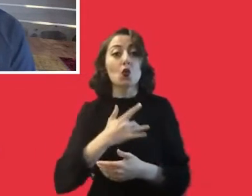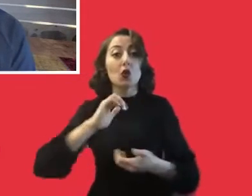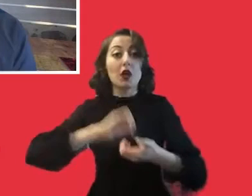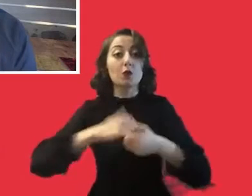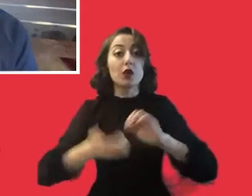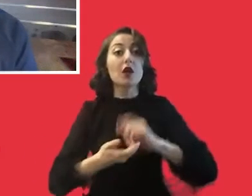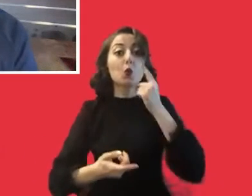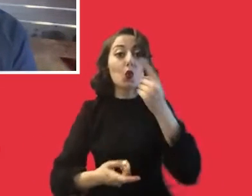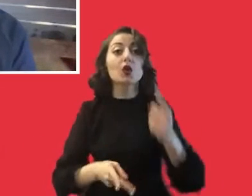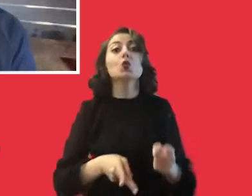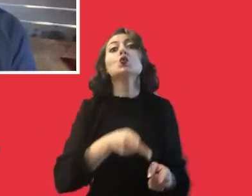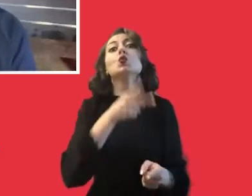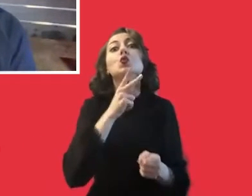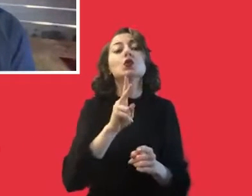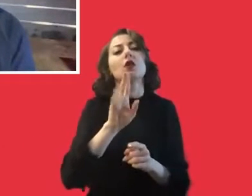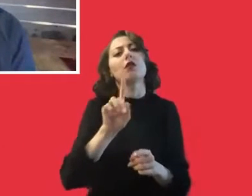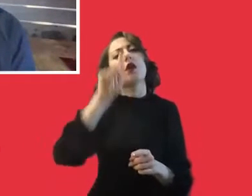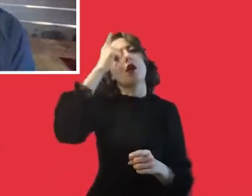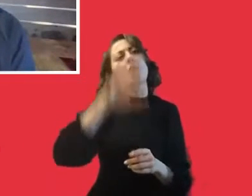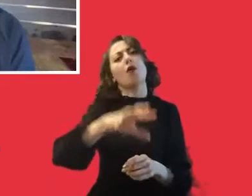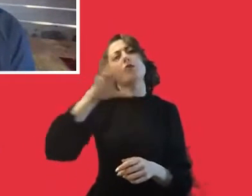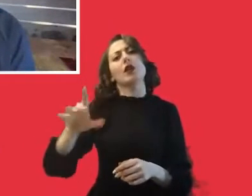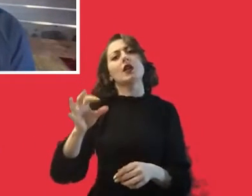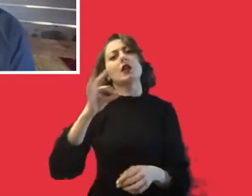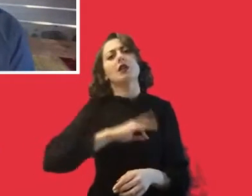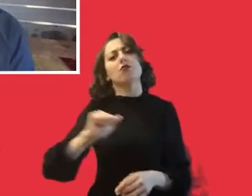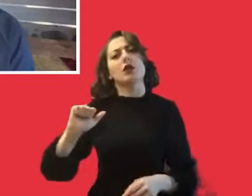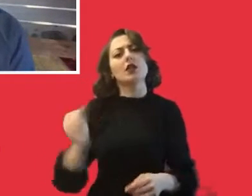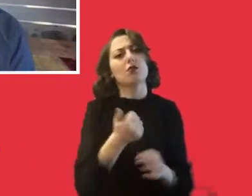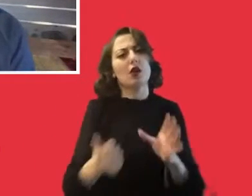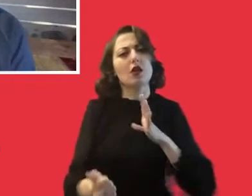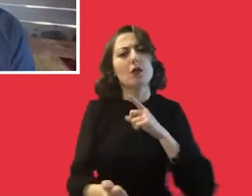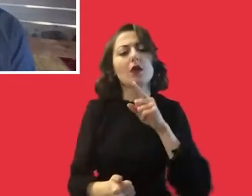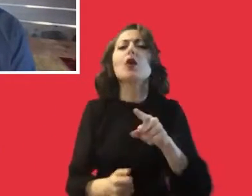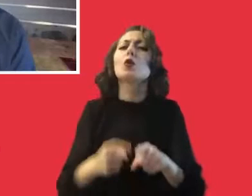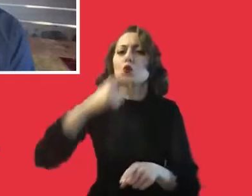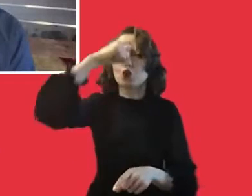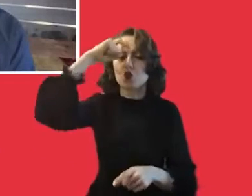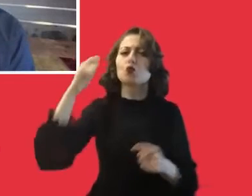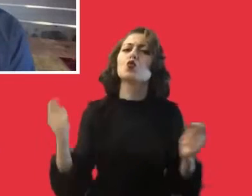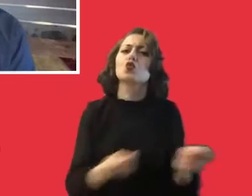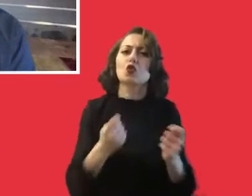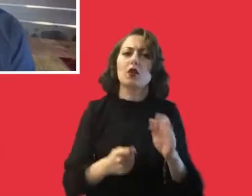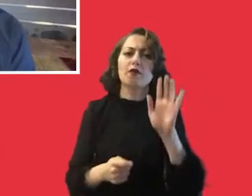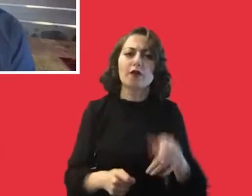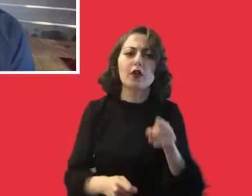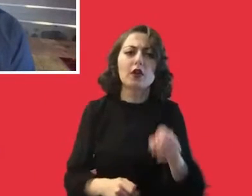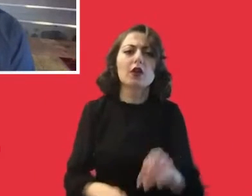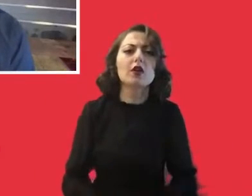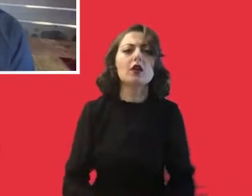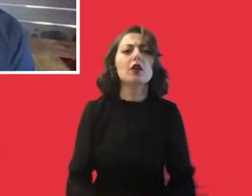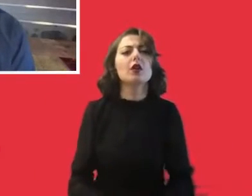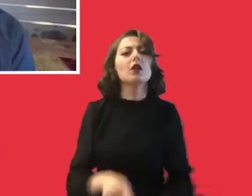union. And we are a quite organized institution, and we are all volunteers, and we're trying to fight against for our